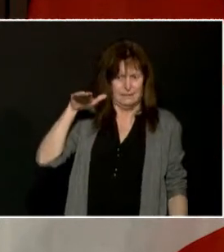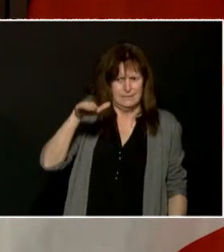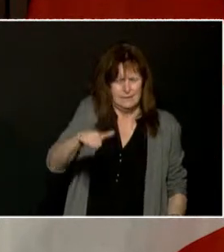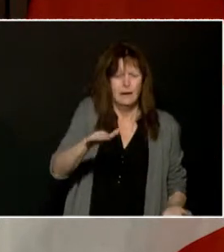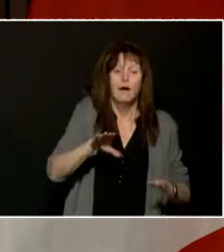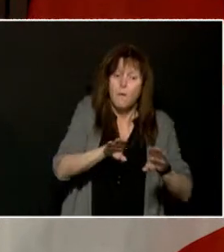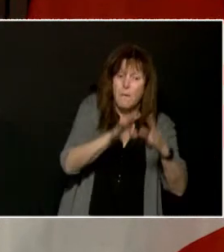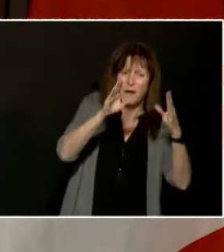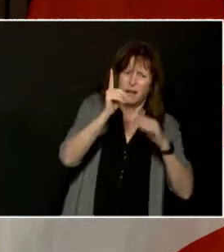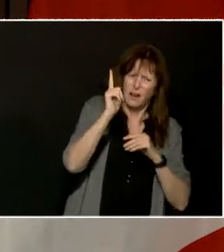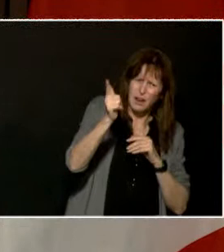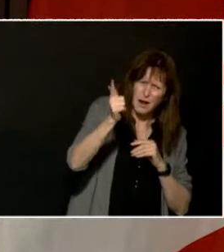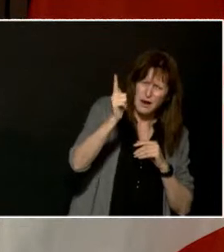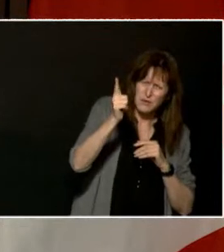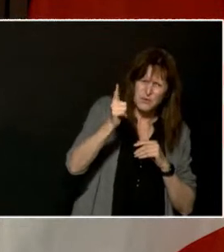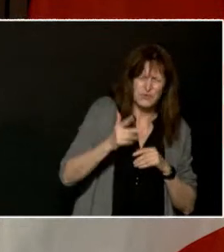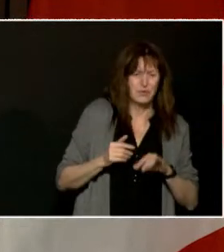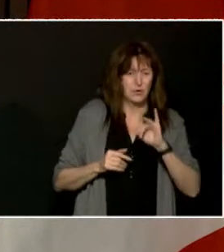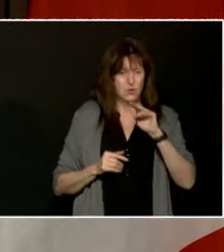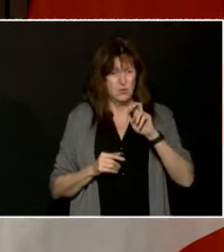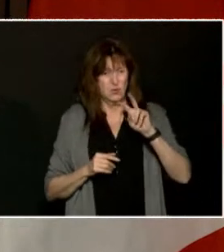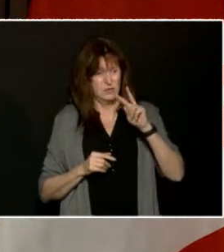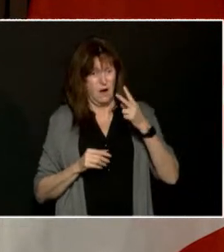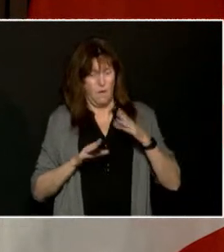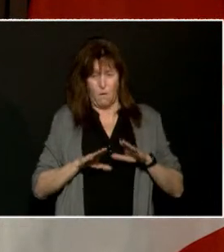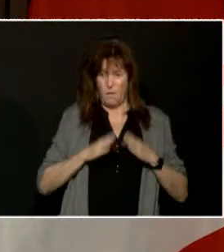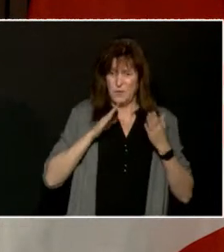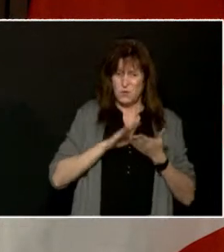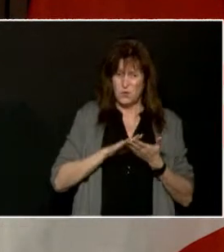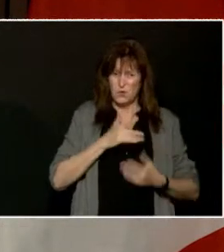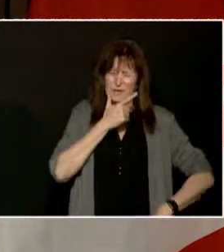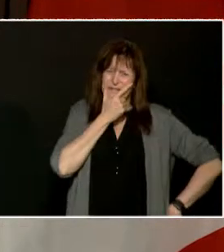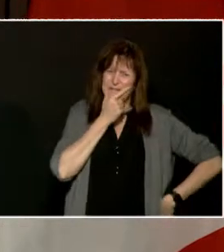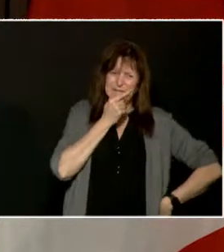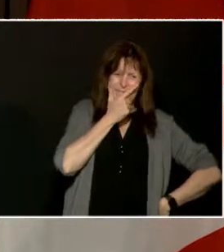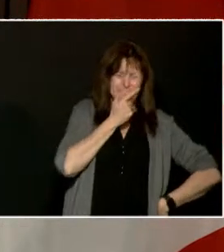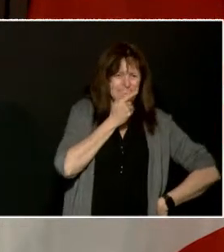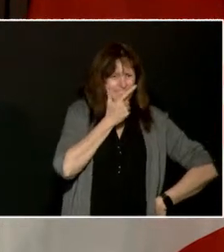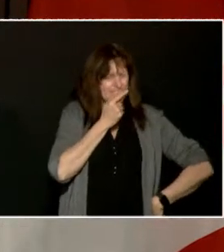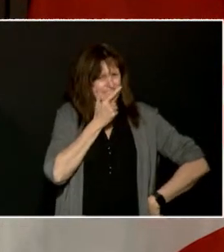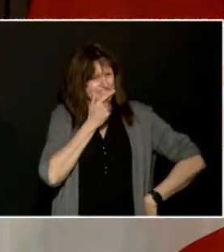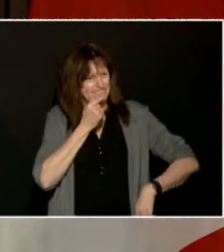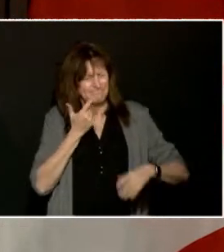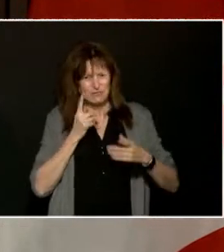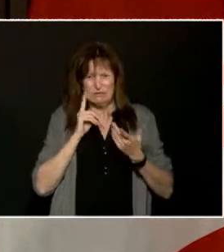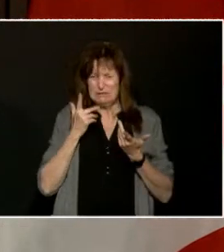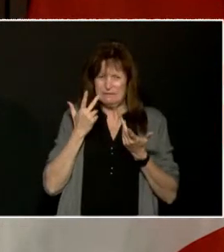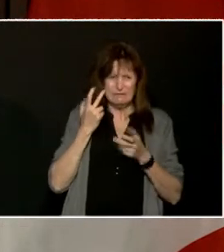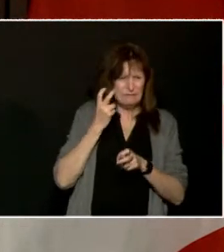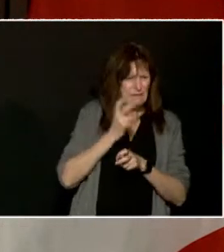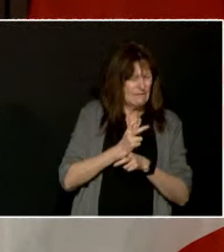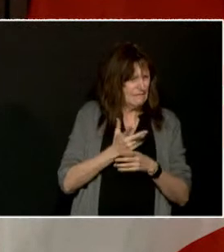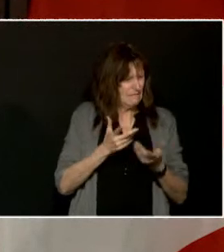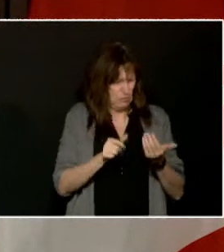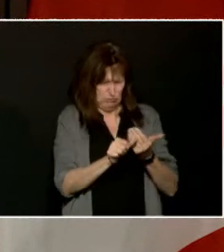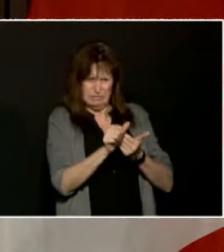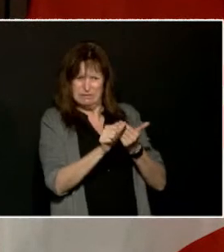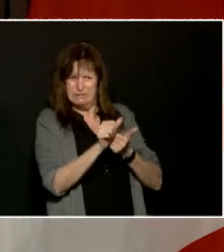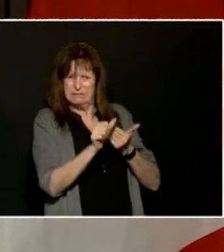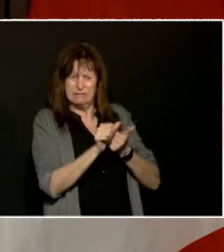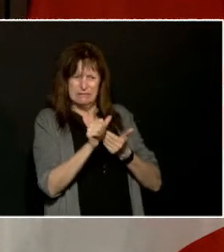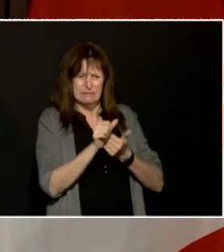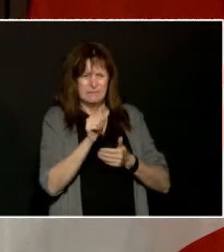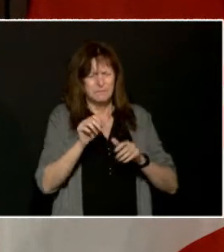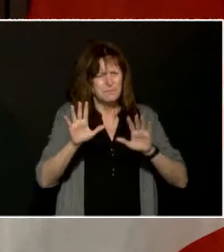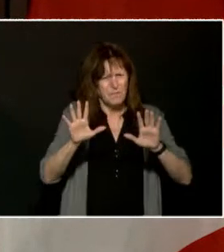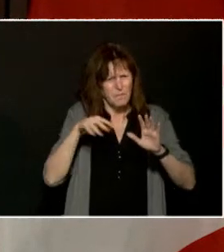options. These are all challenging trade-offs, and none of them are without risk. I want to emphasize that these